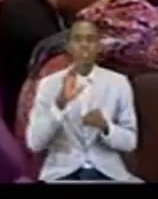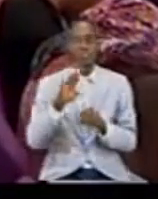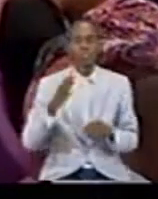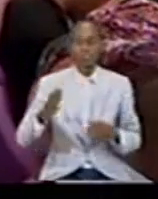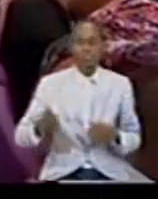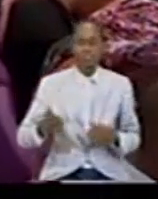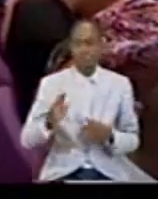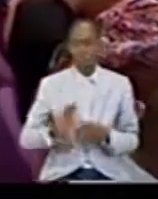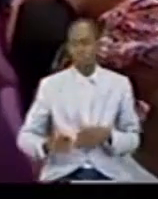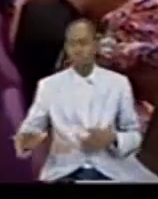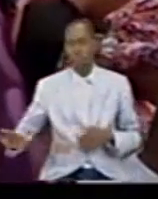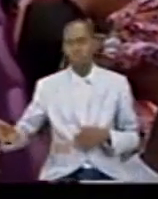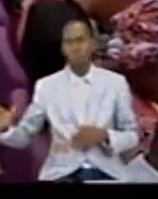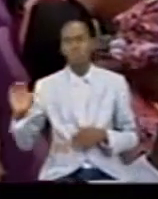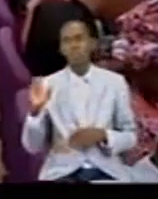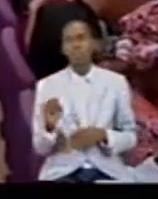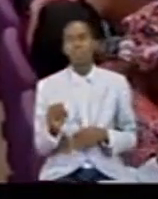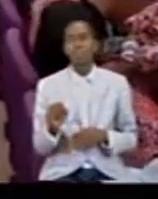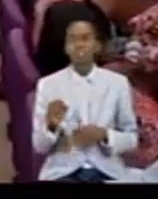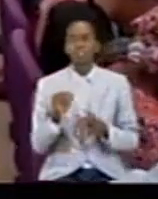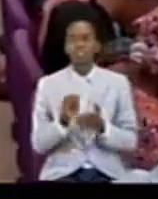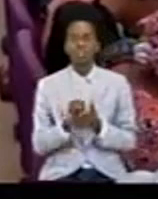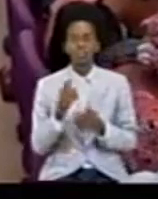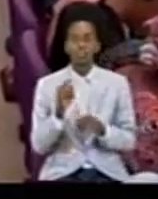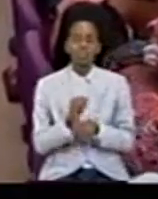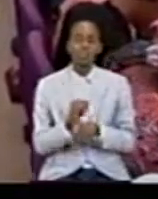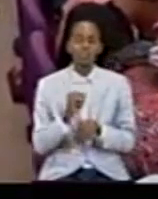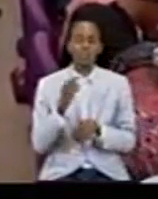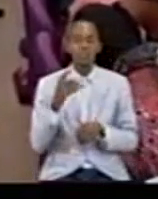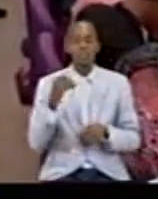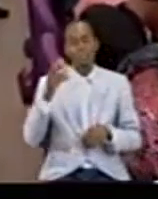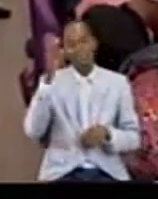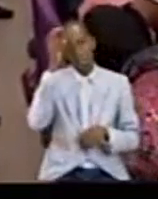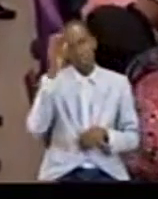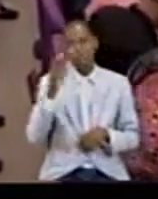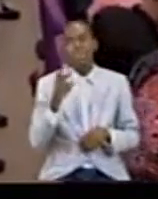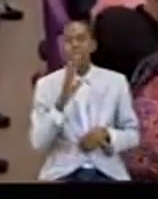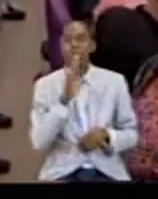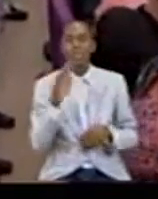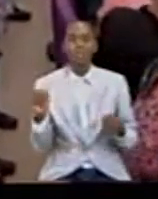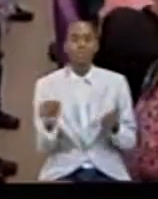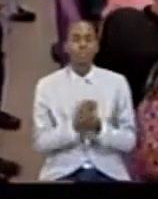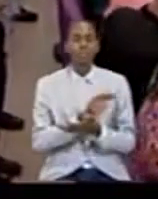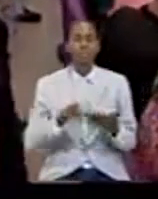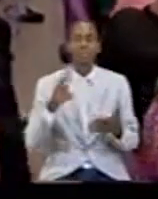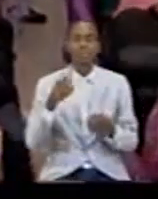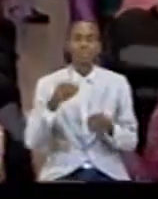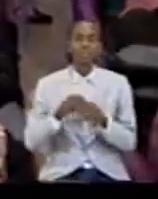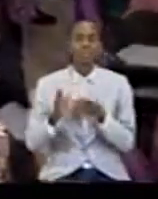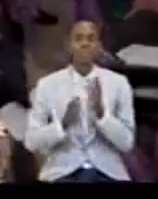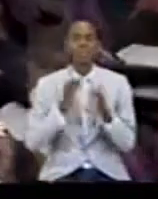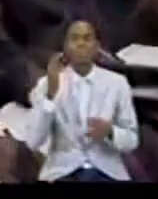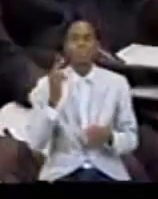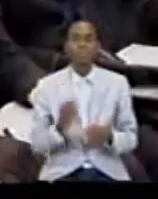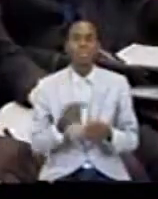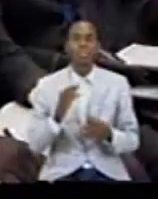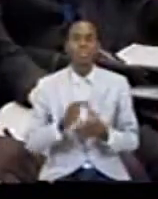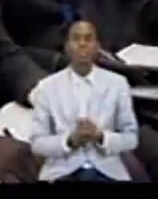grandchildren. The works of the devil are destroyed in Jesus'